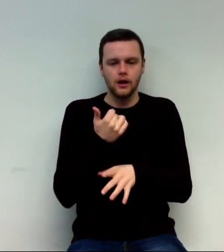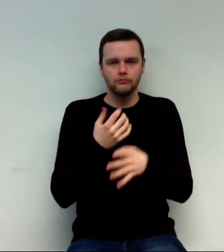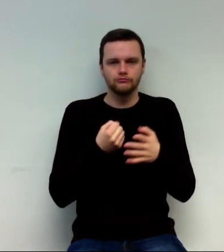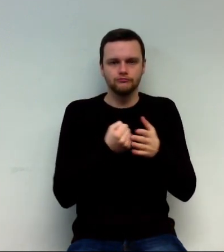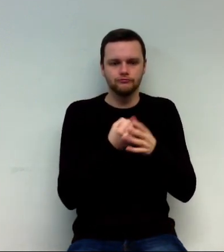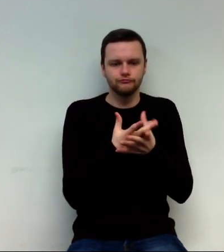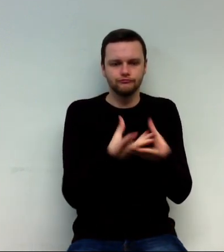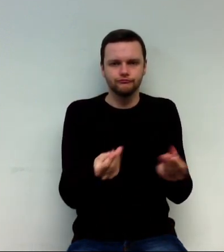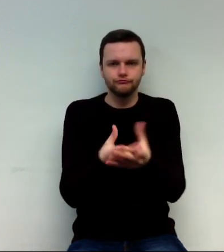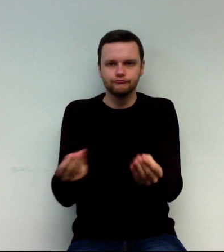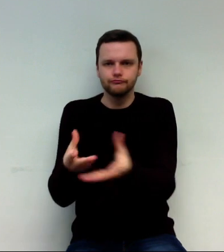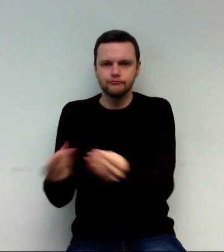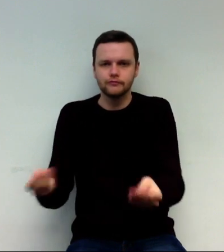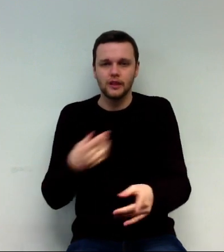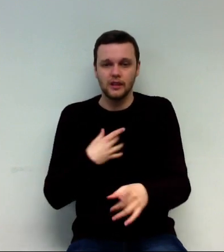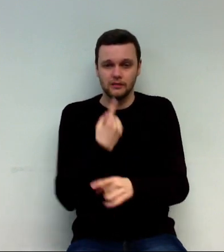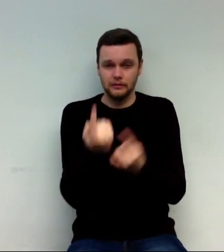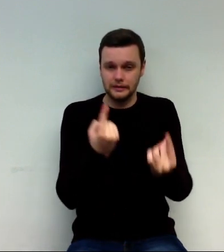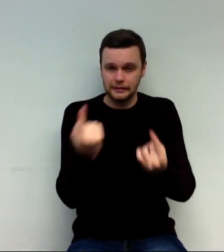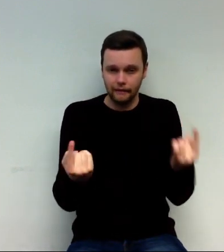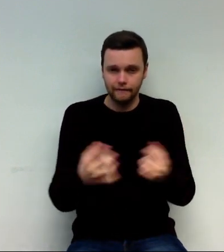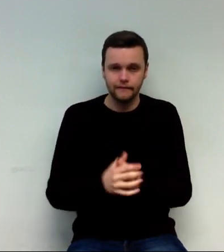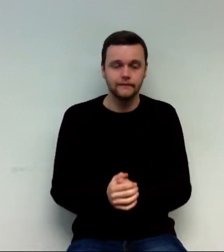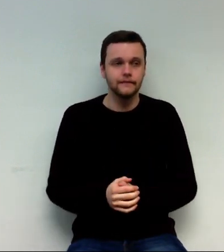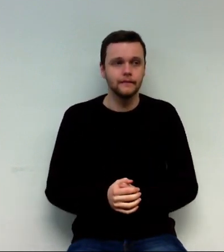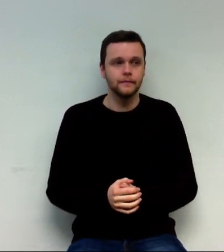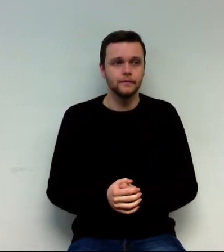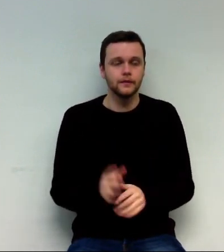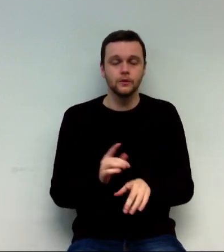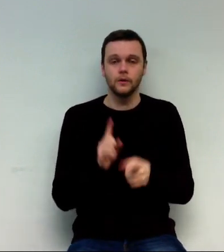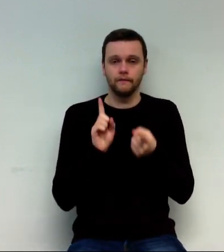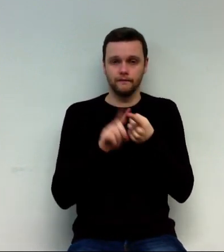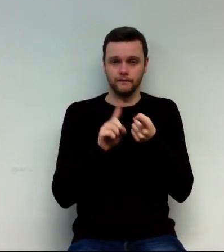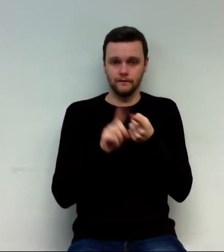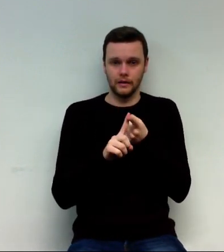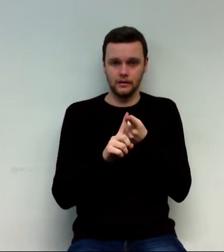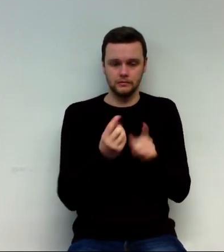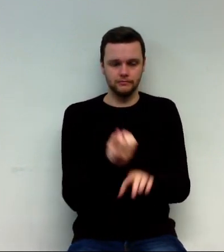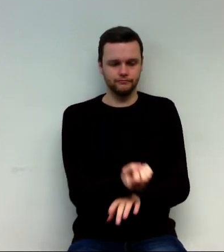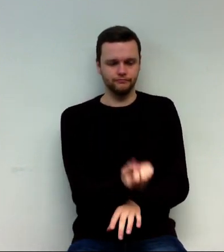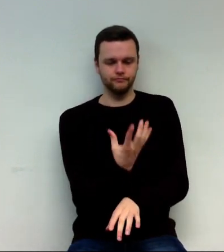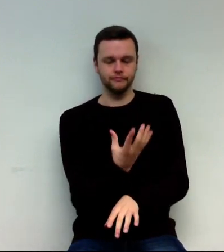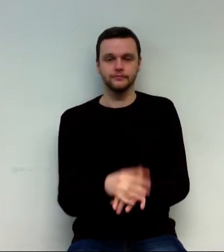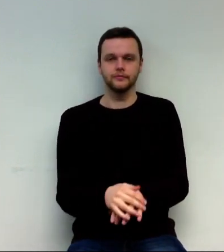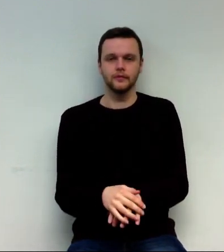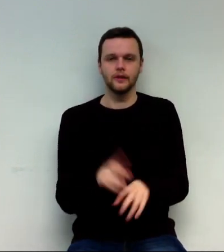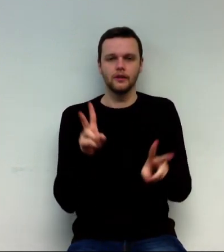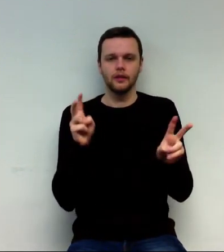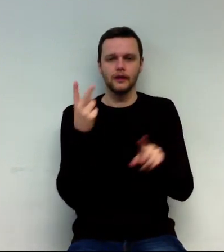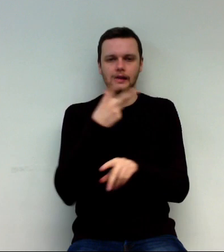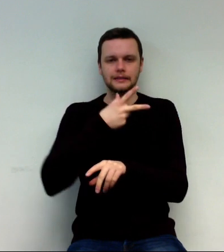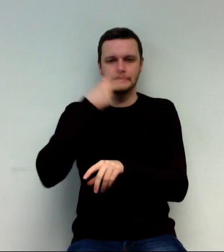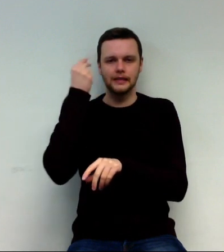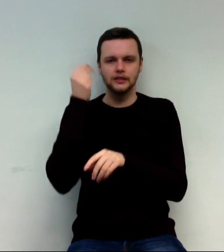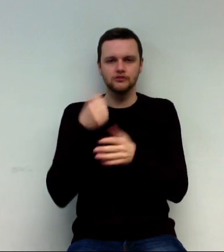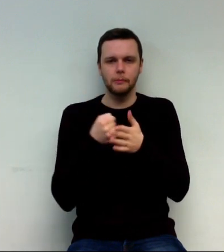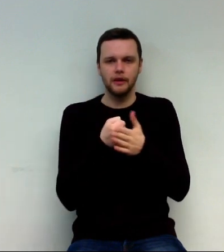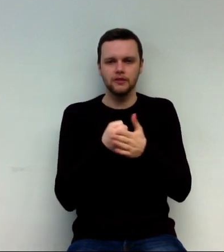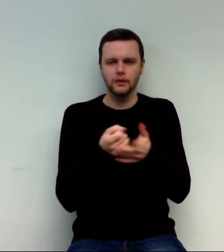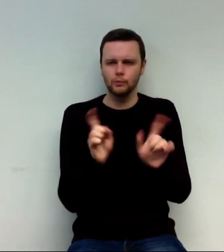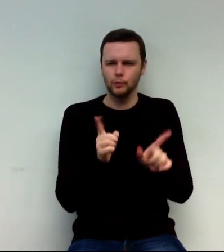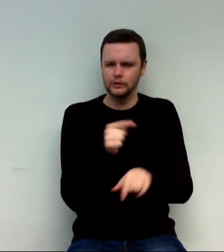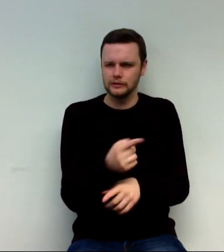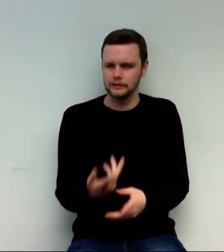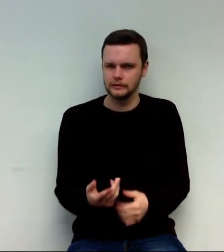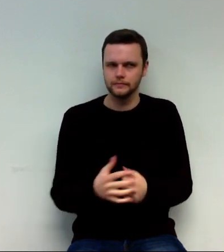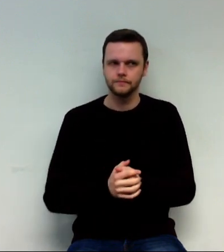they might be able to get rid of these barriers themselves. And so the first one I've just popped up on the screen is a sensory barrier. So a